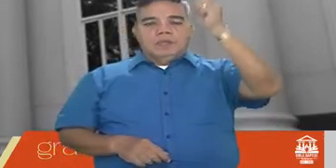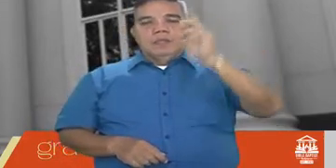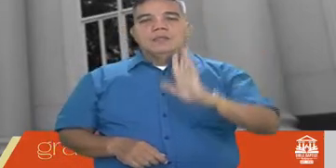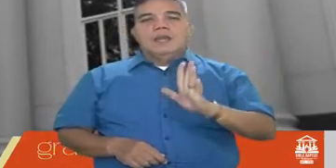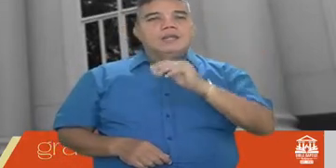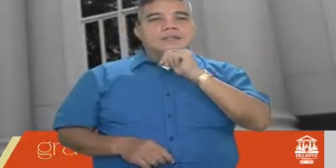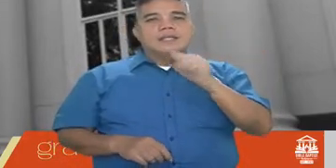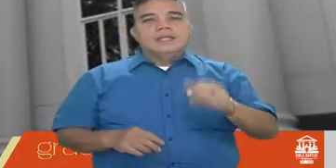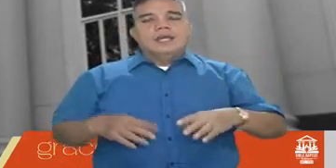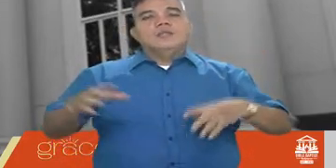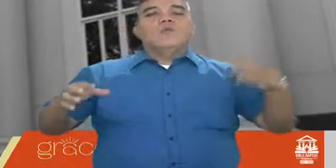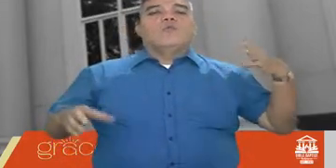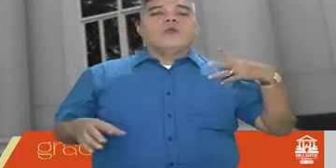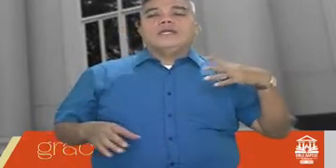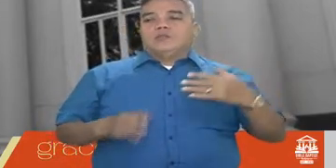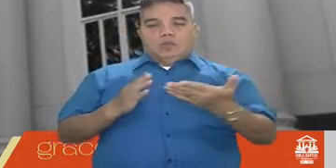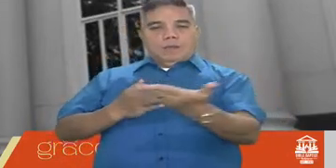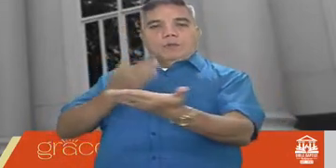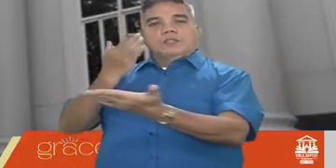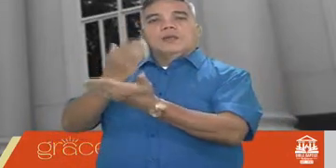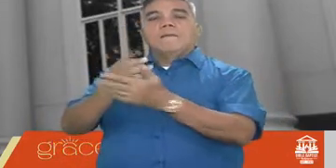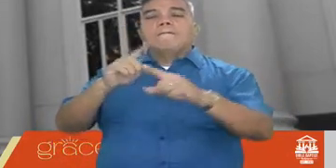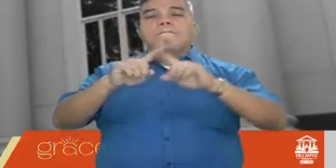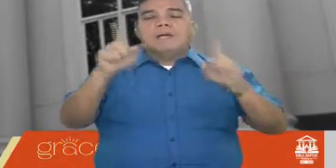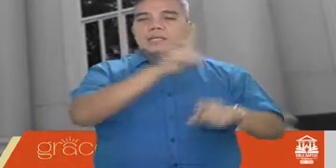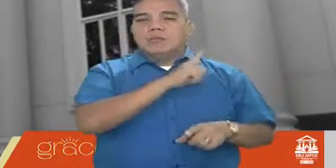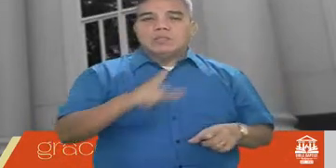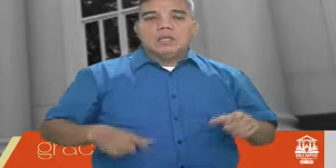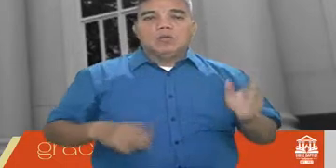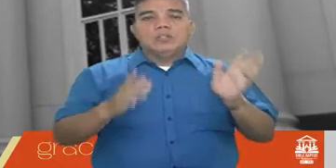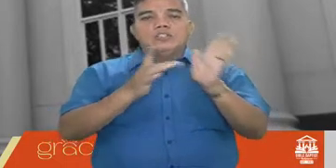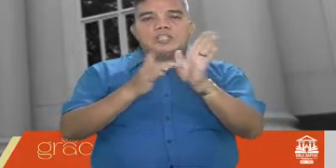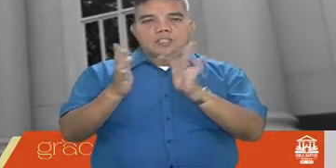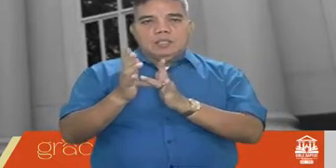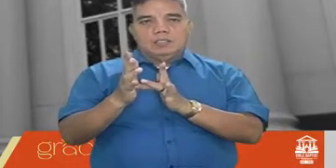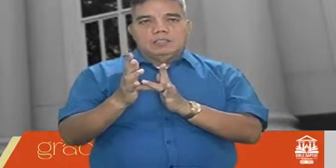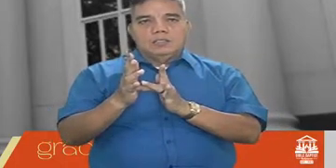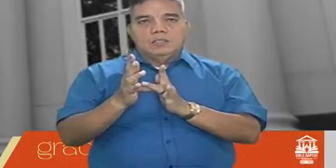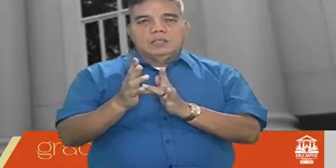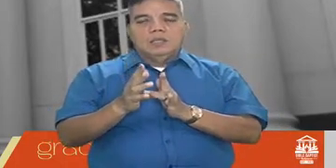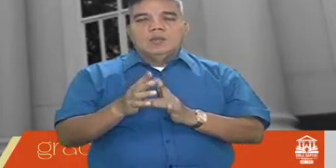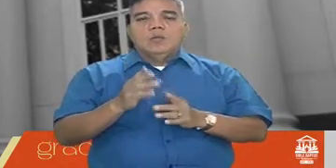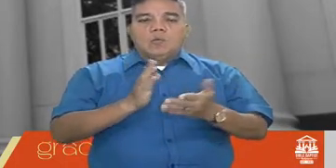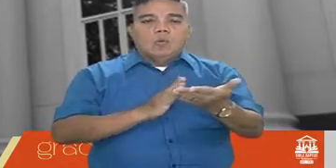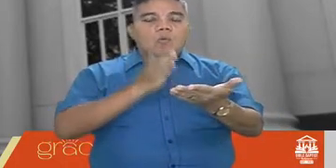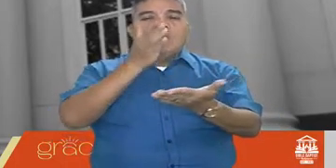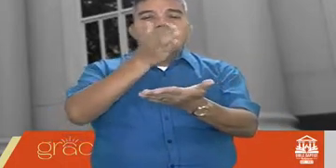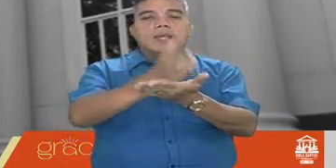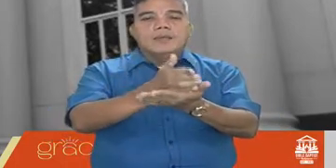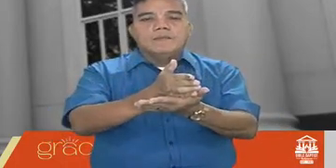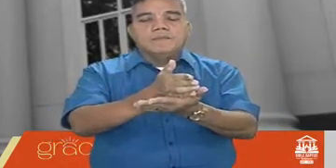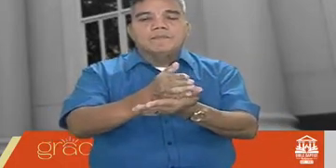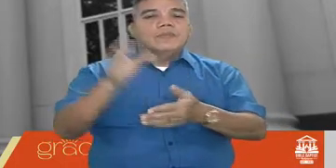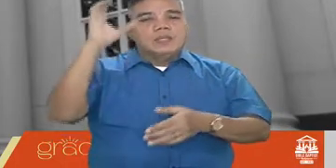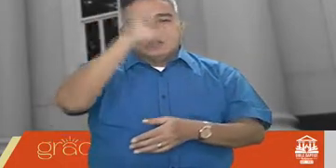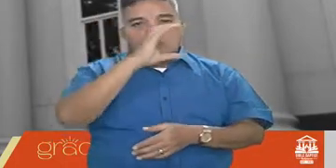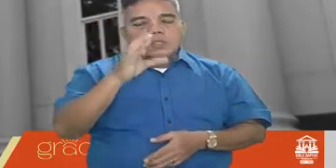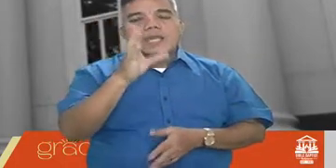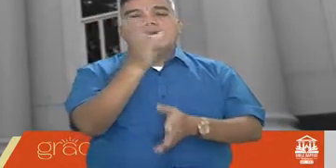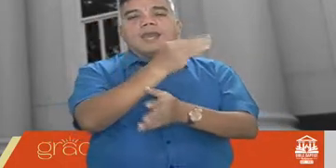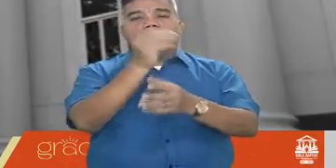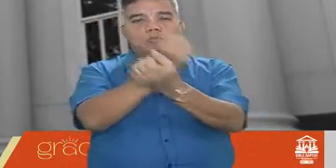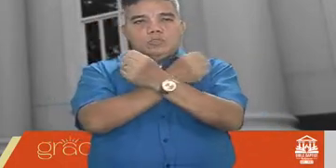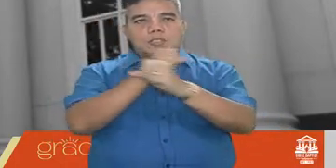And God did not wait for us to approach Him, but it was the Lord Jesus who came to